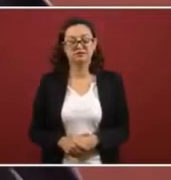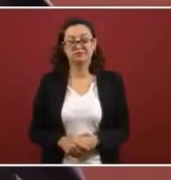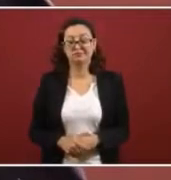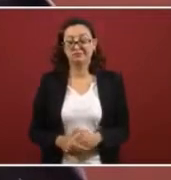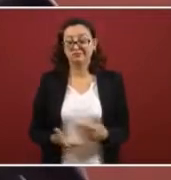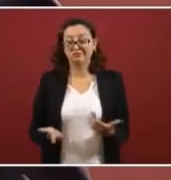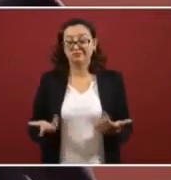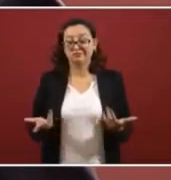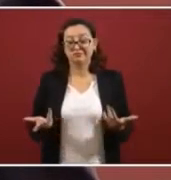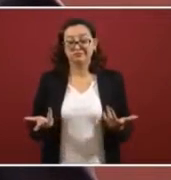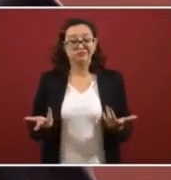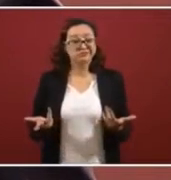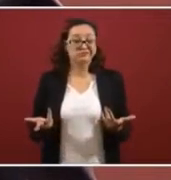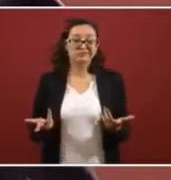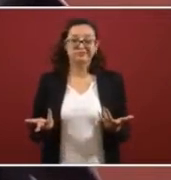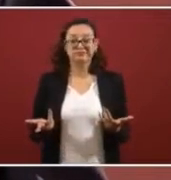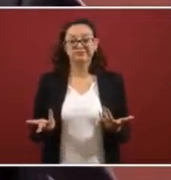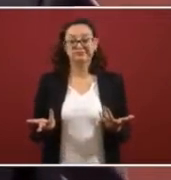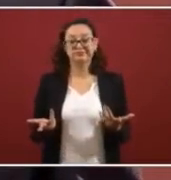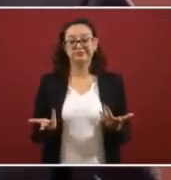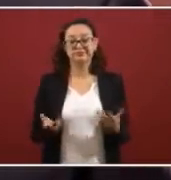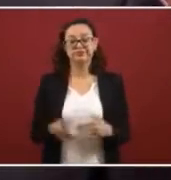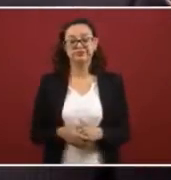So therefore,